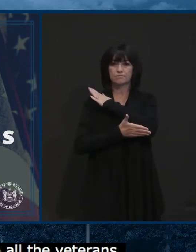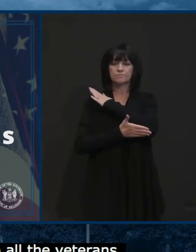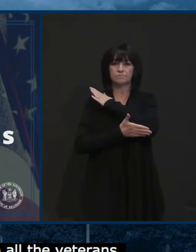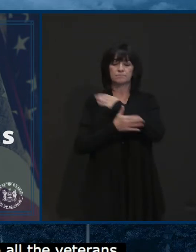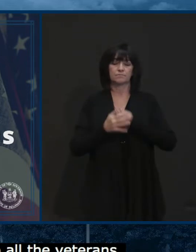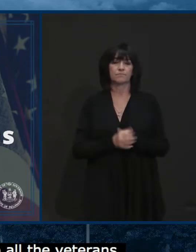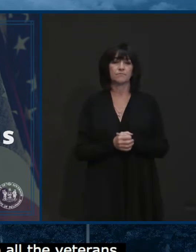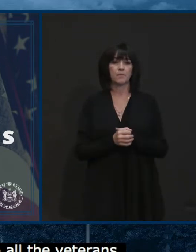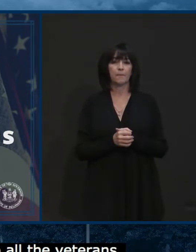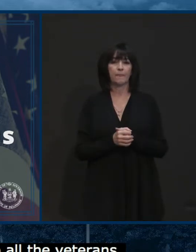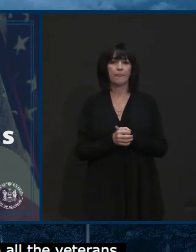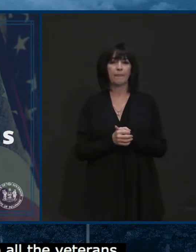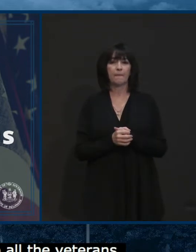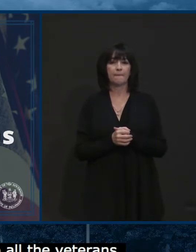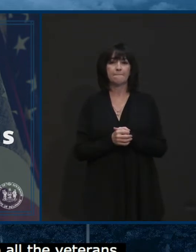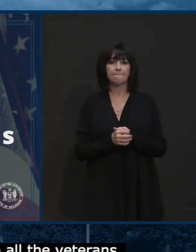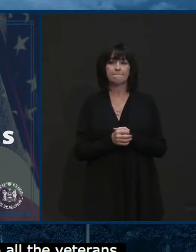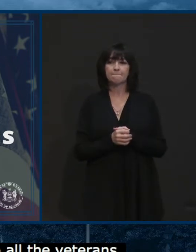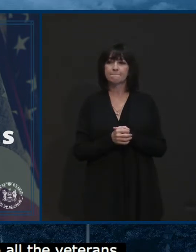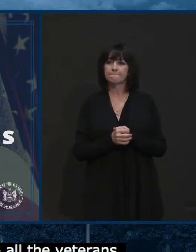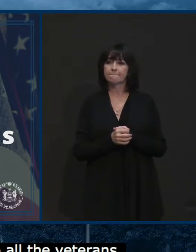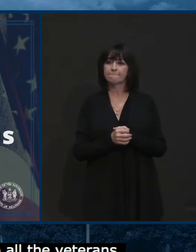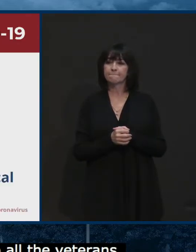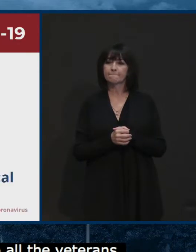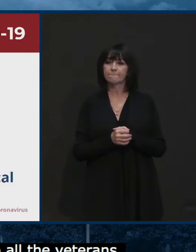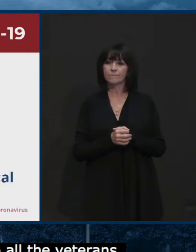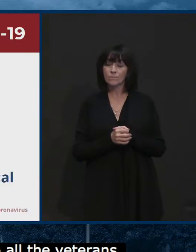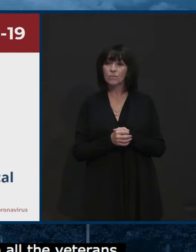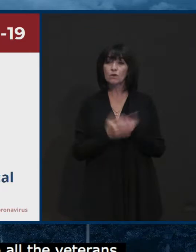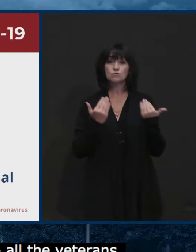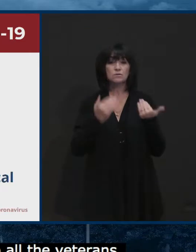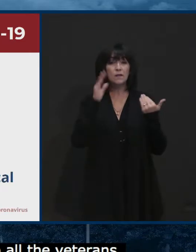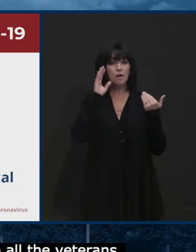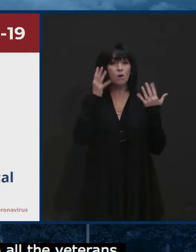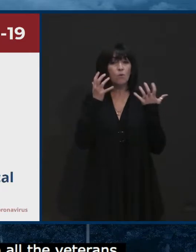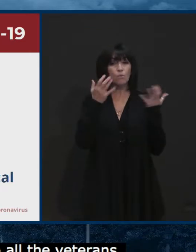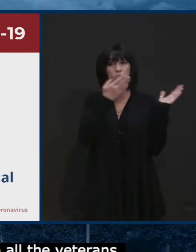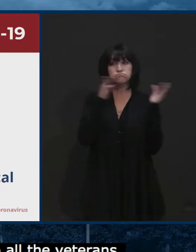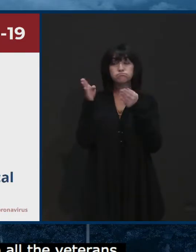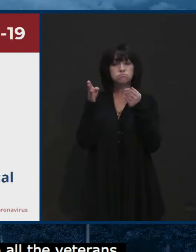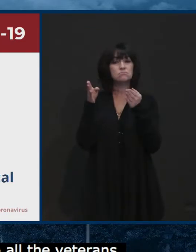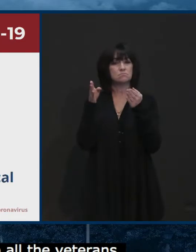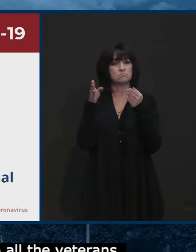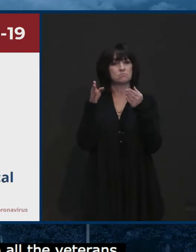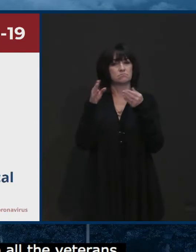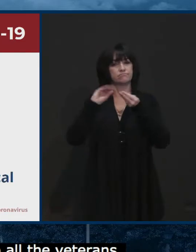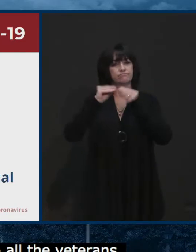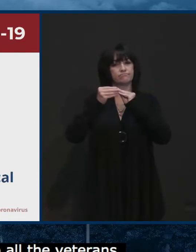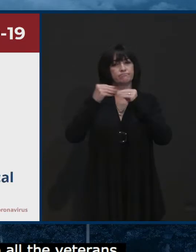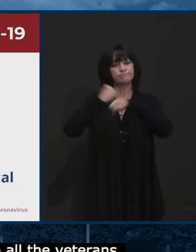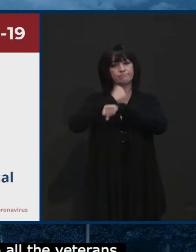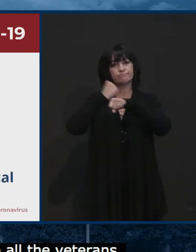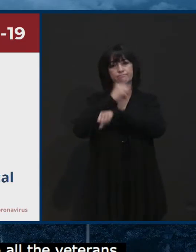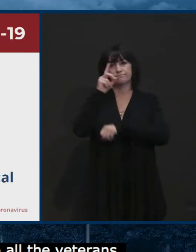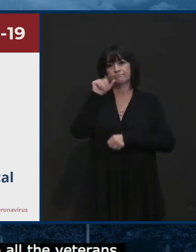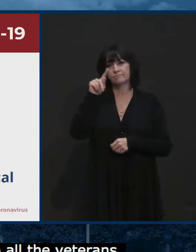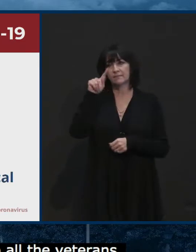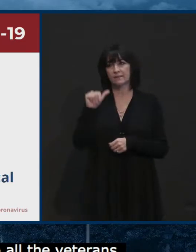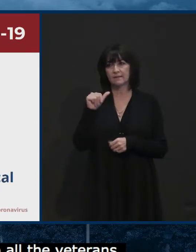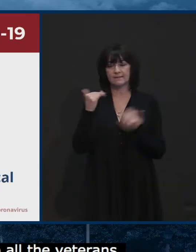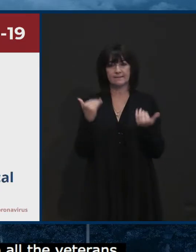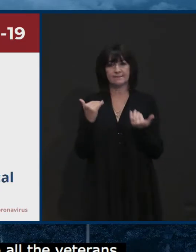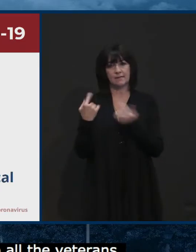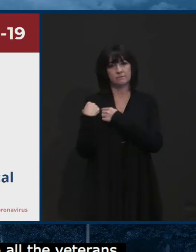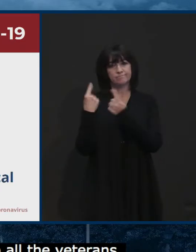tomorrow. So let's go to the data. We're up to 27,000